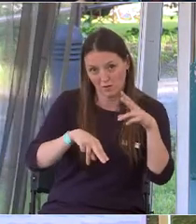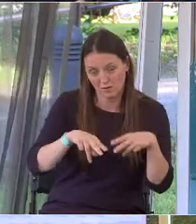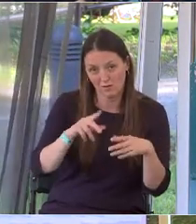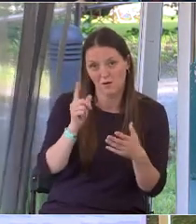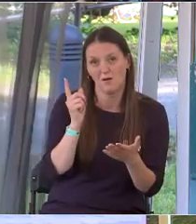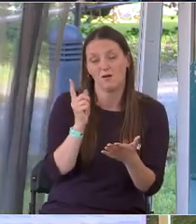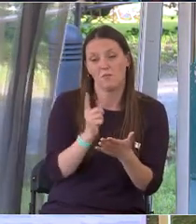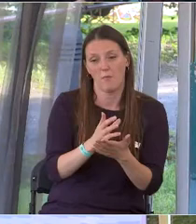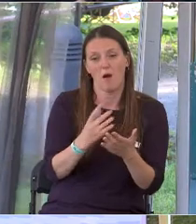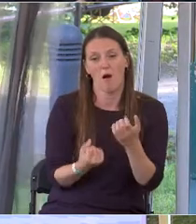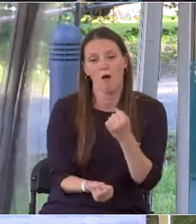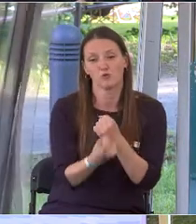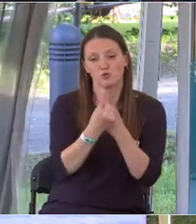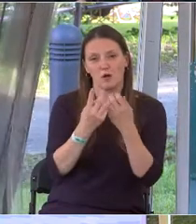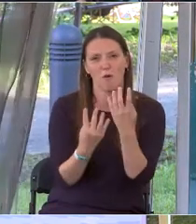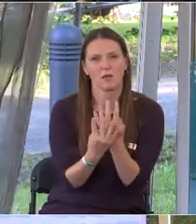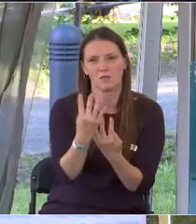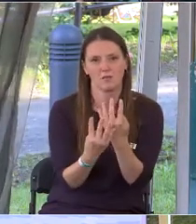and put them up and